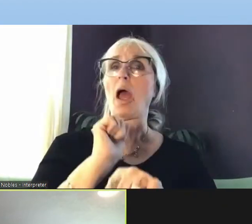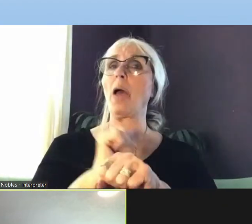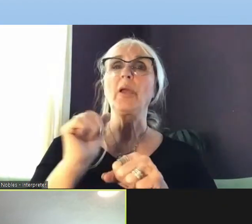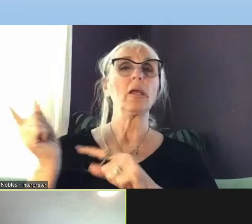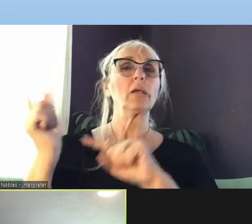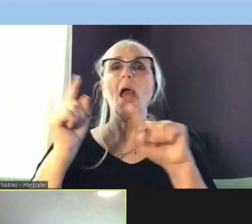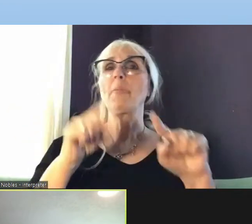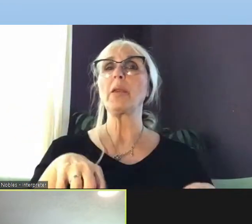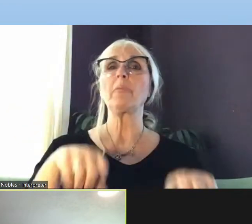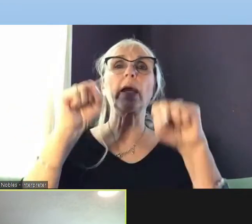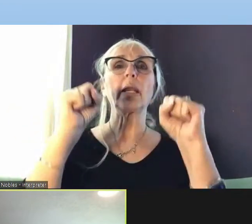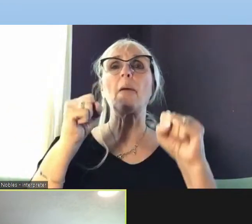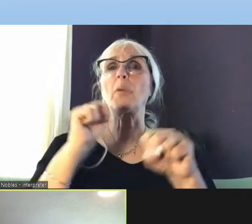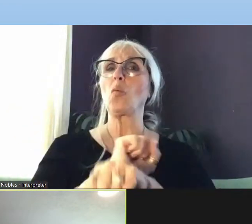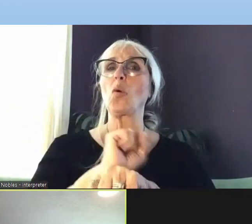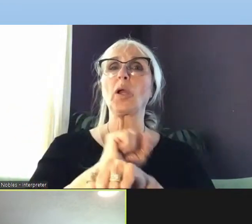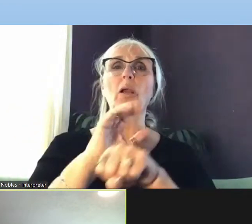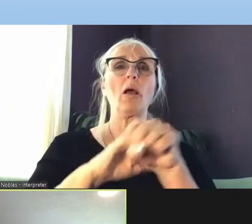on this project.